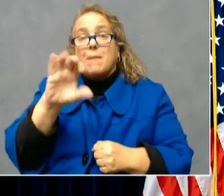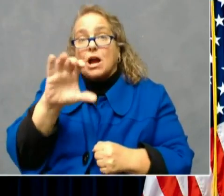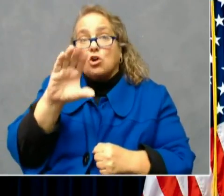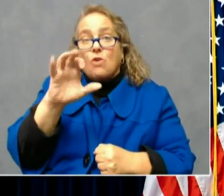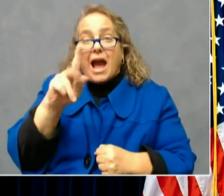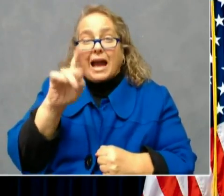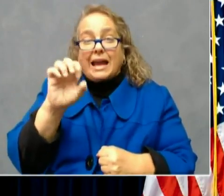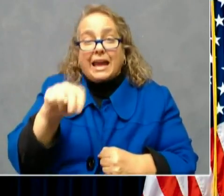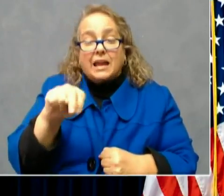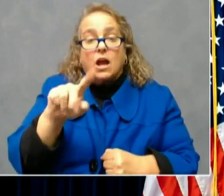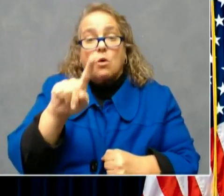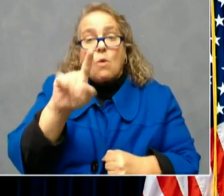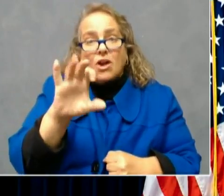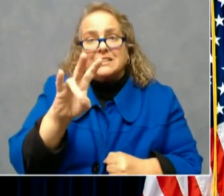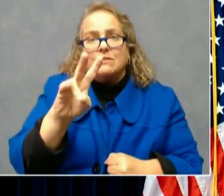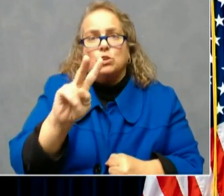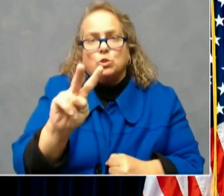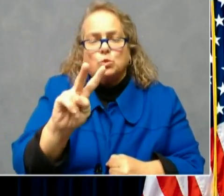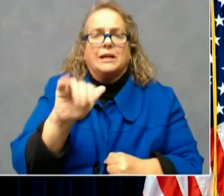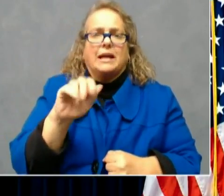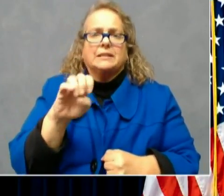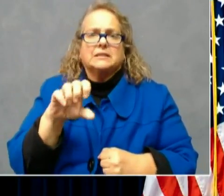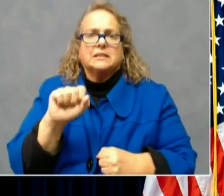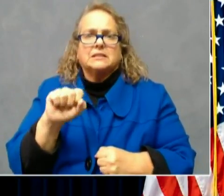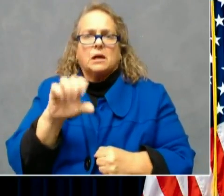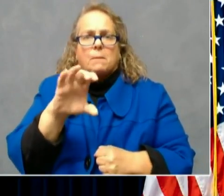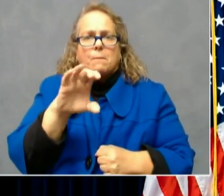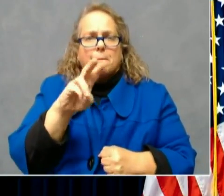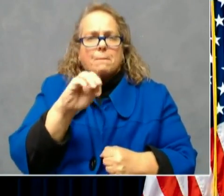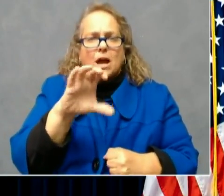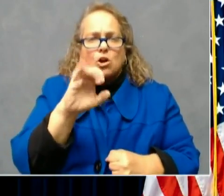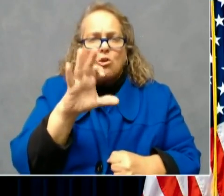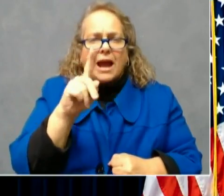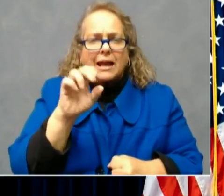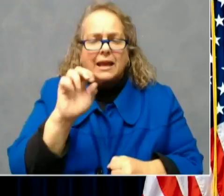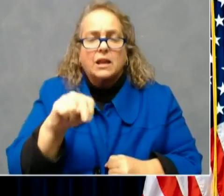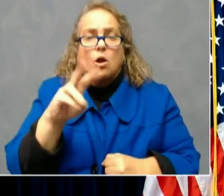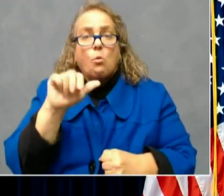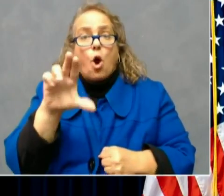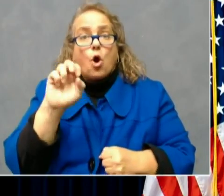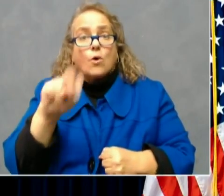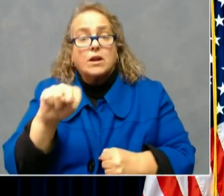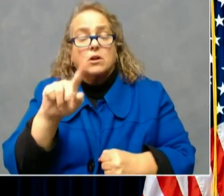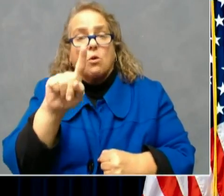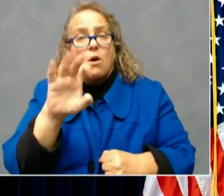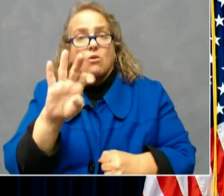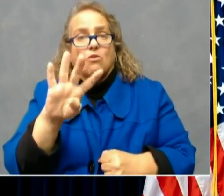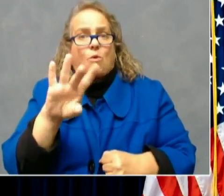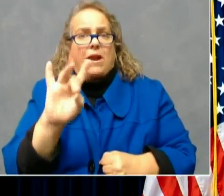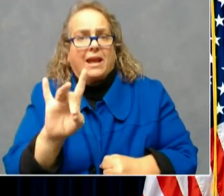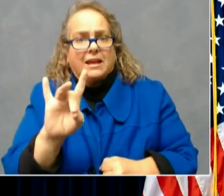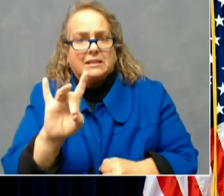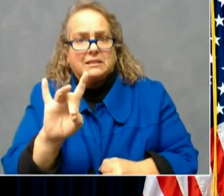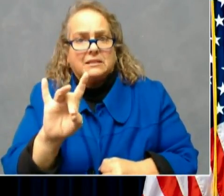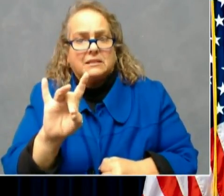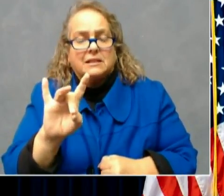172 cases in McCracken County. Warren County, 148 cases.